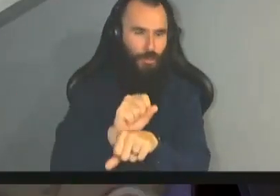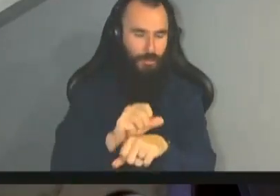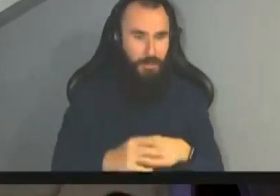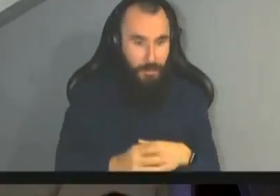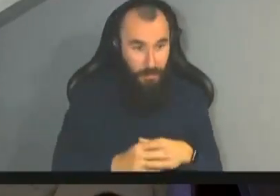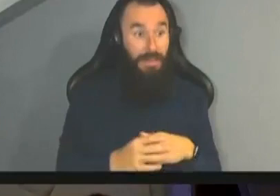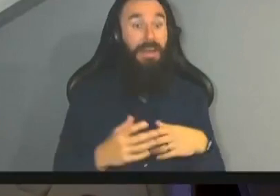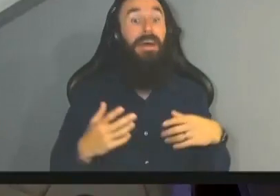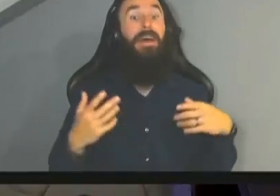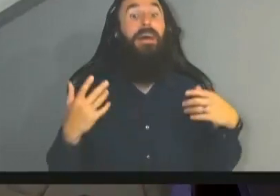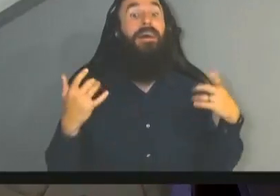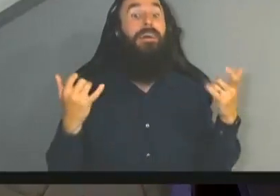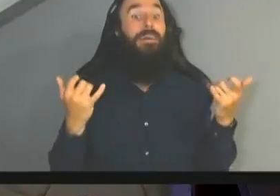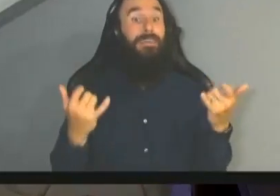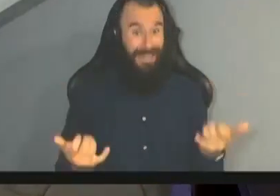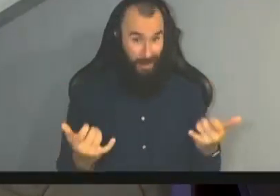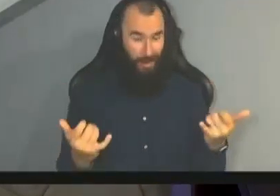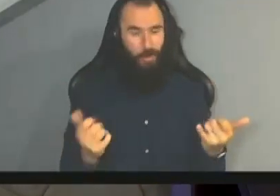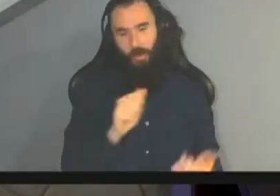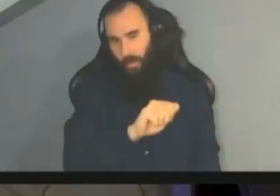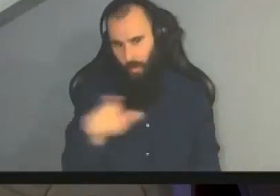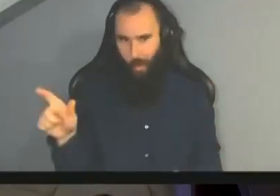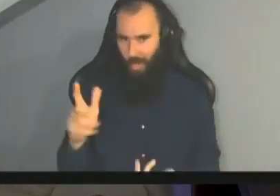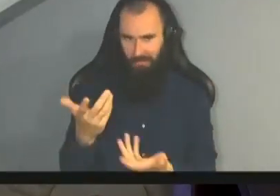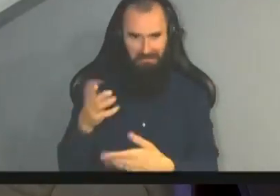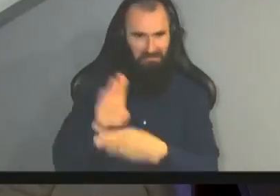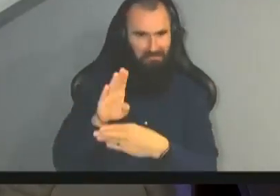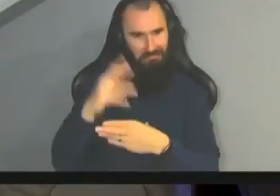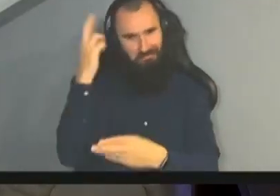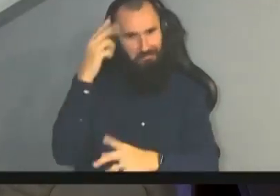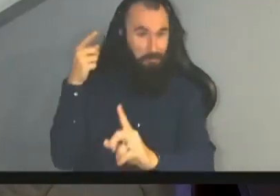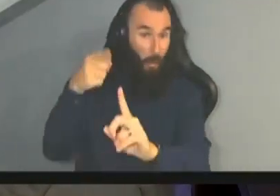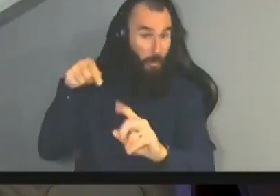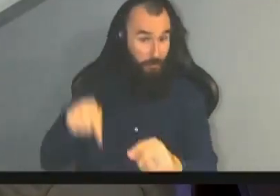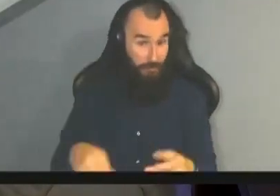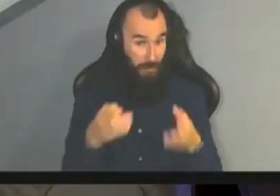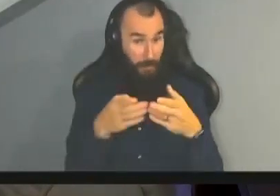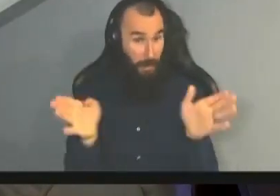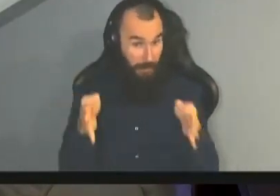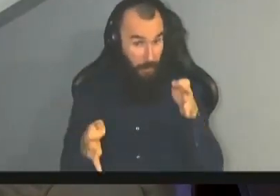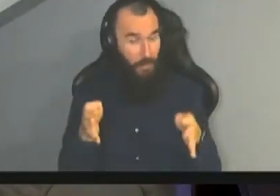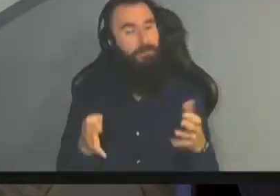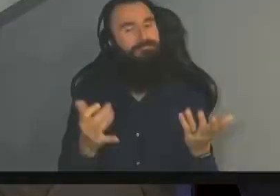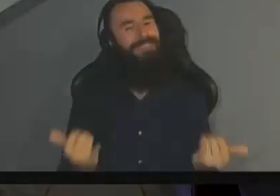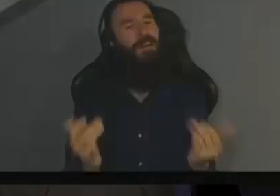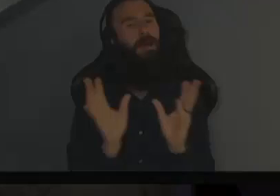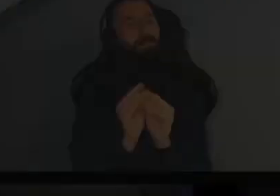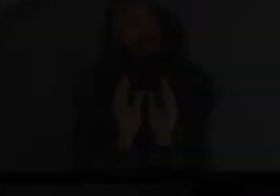this point, having exhausted the business of this public hearing, this meeting is adjourned.